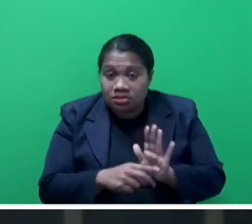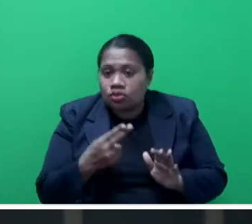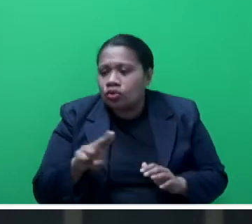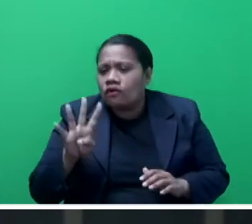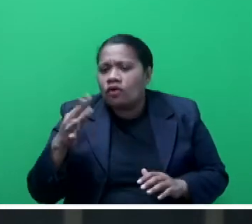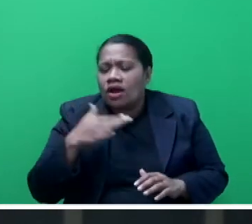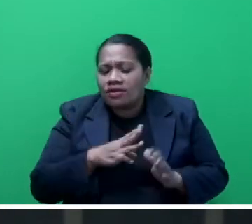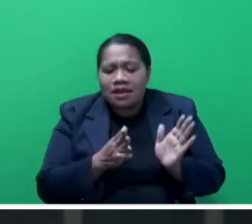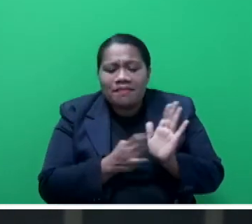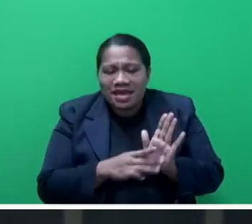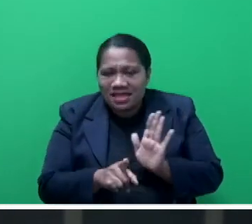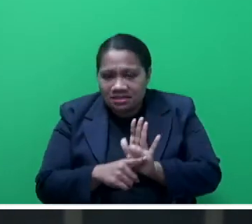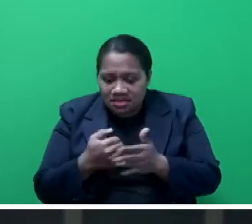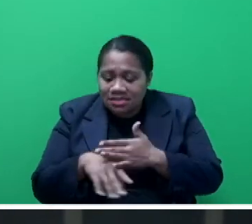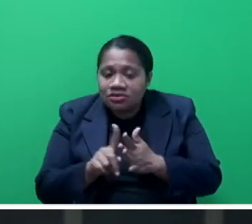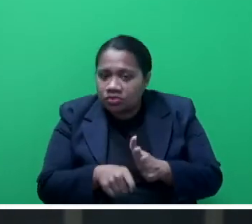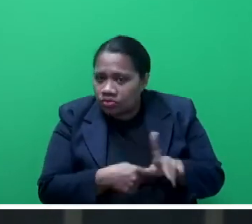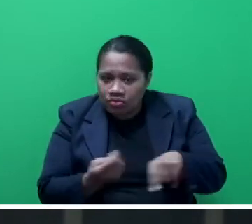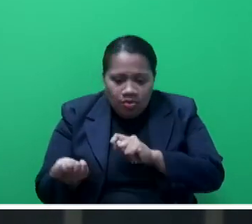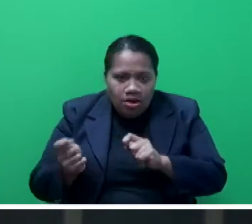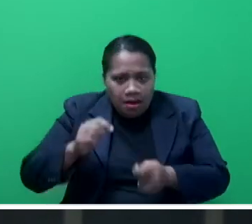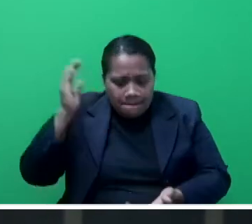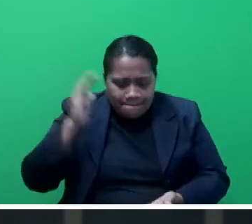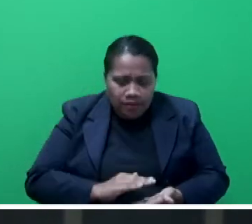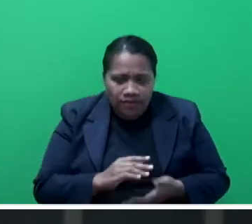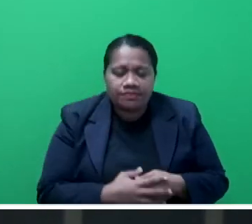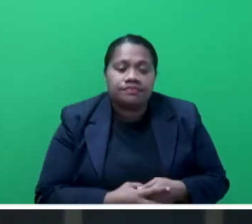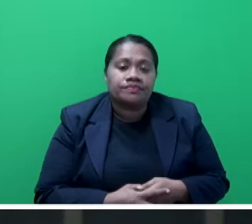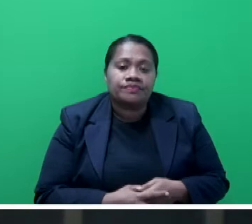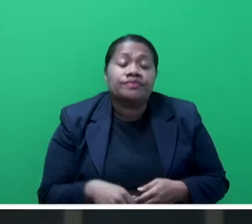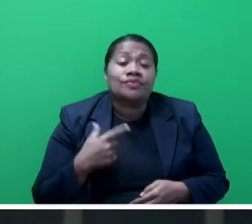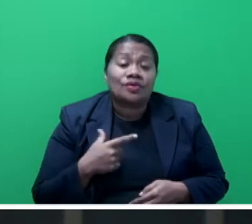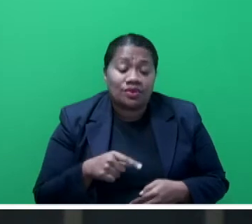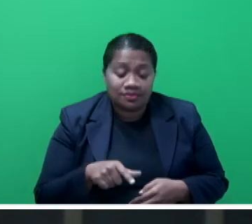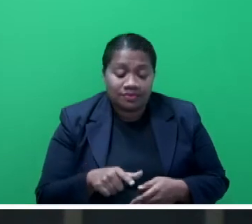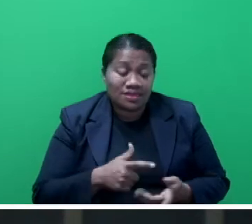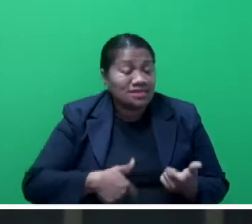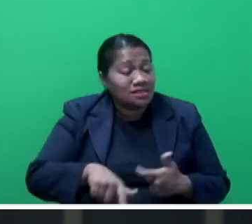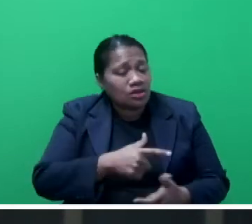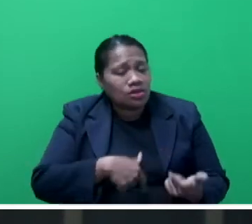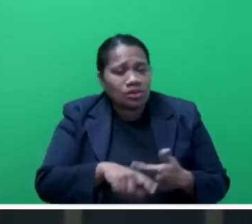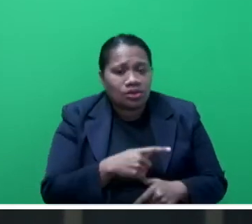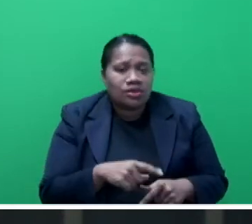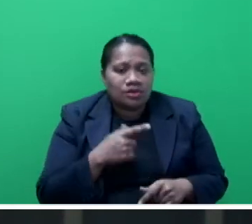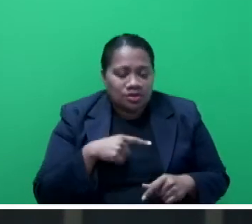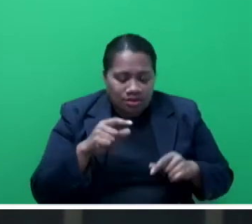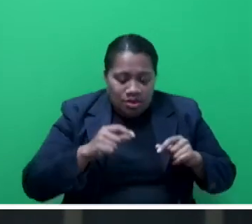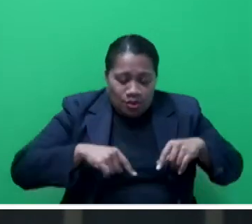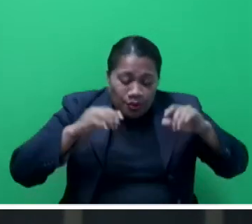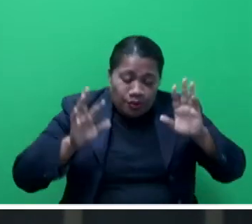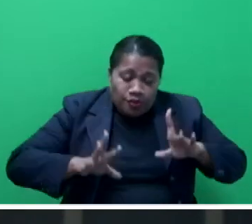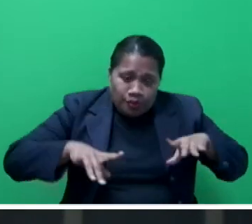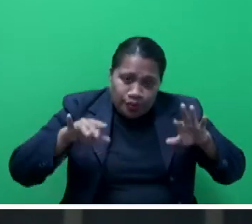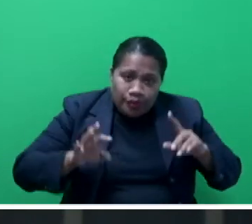464 megalitres in January. Due to the cyclone's impact causing heavy rainfall, the water intakes